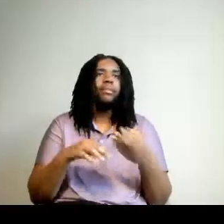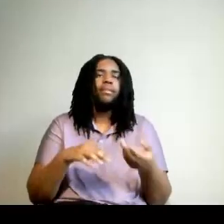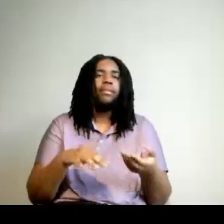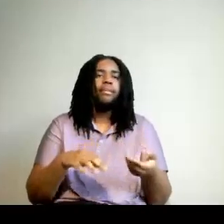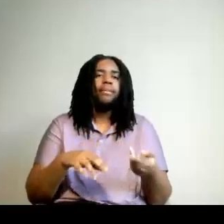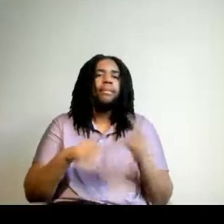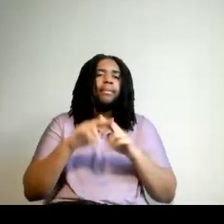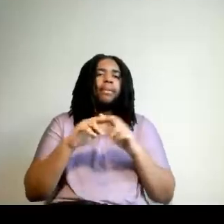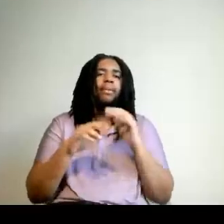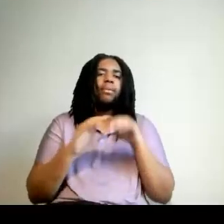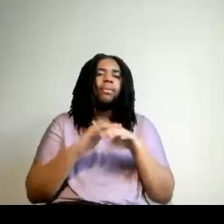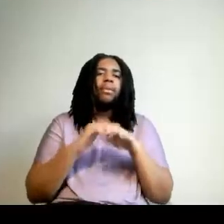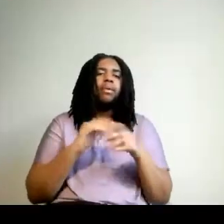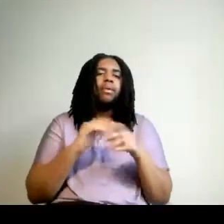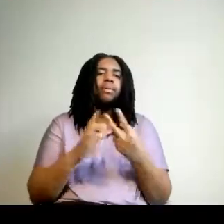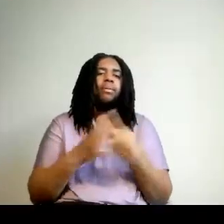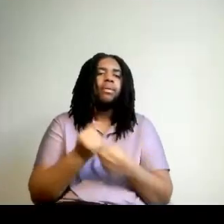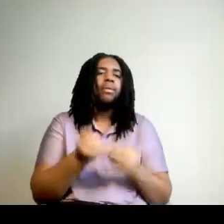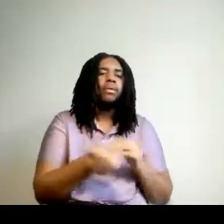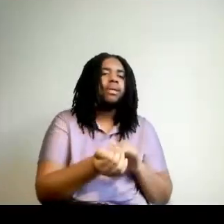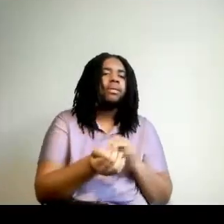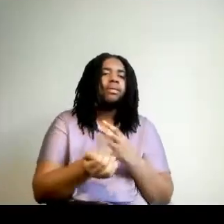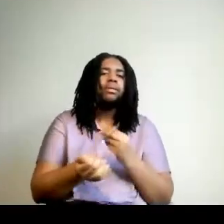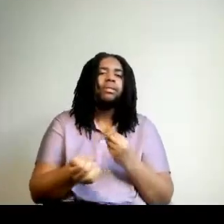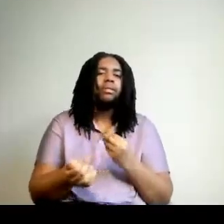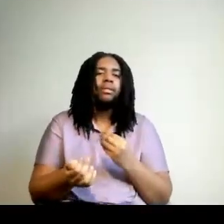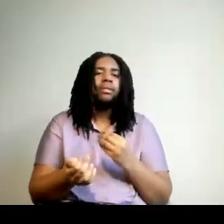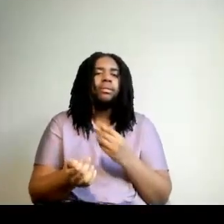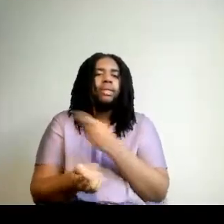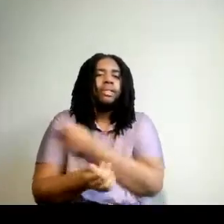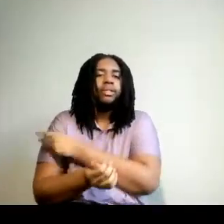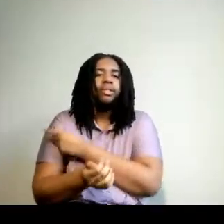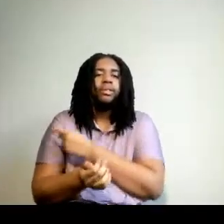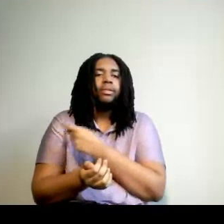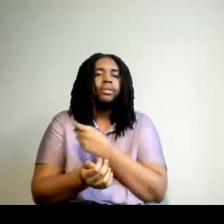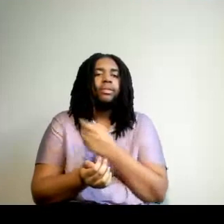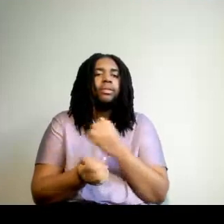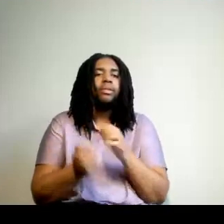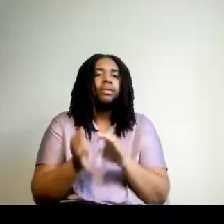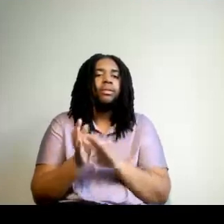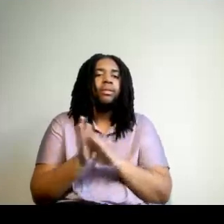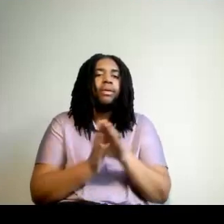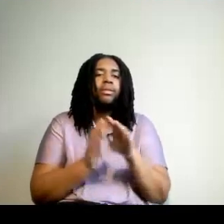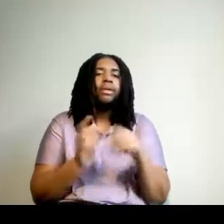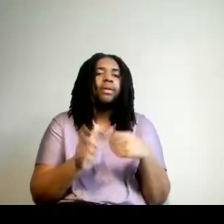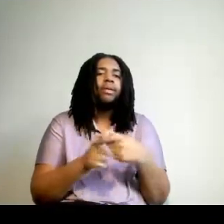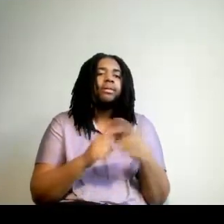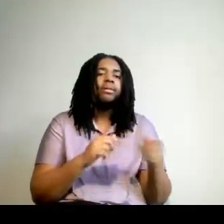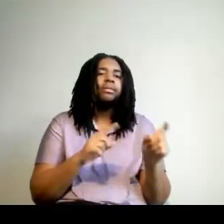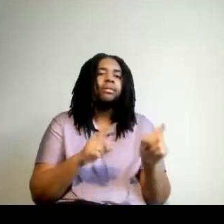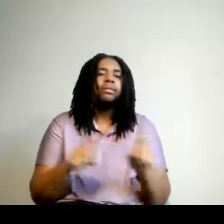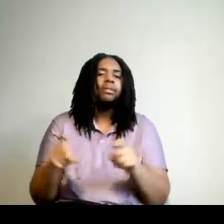patients, and so develop it and then test those interventions to see how successful they are.